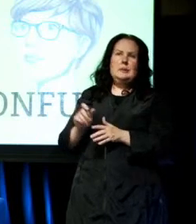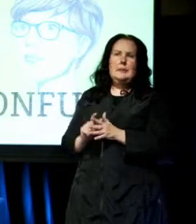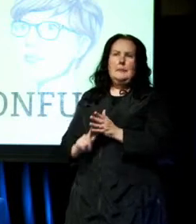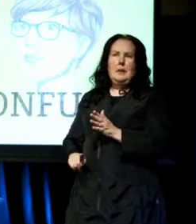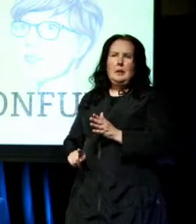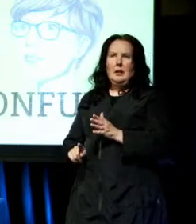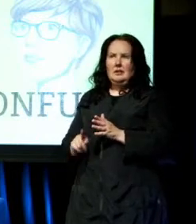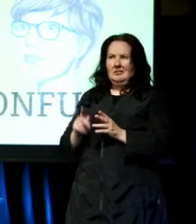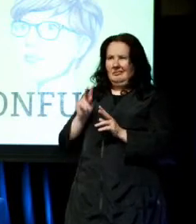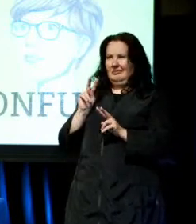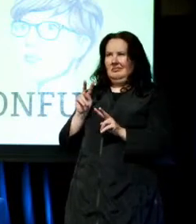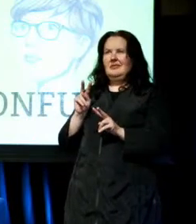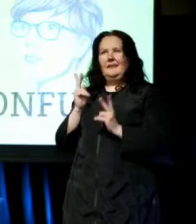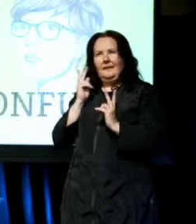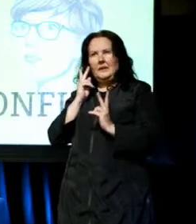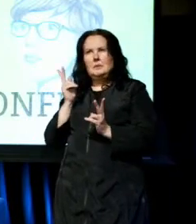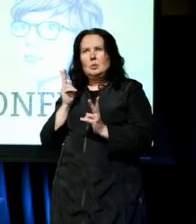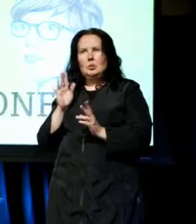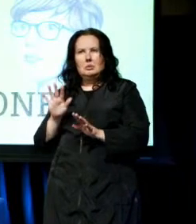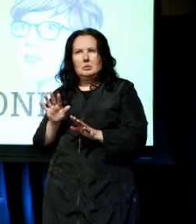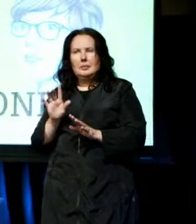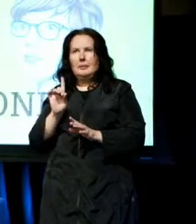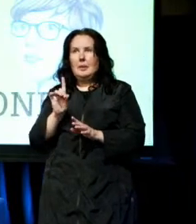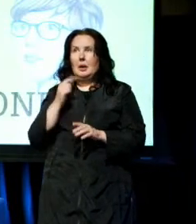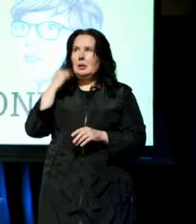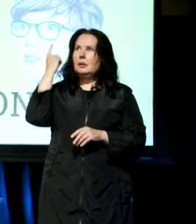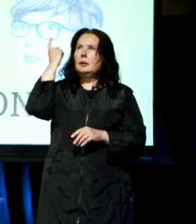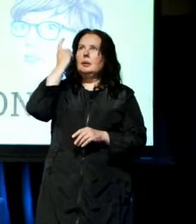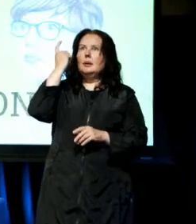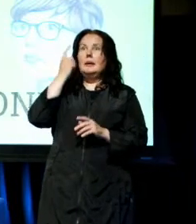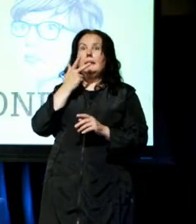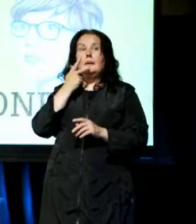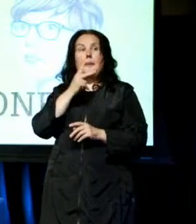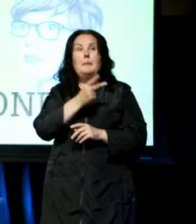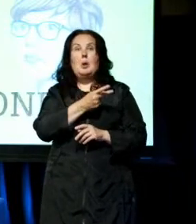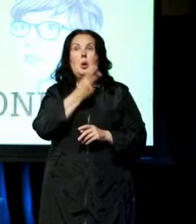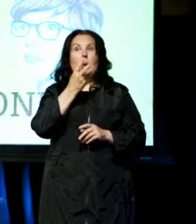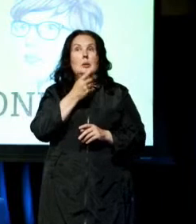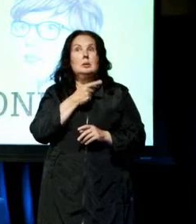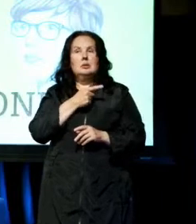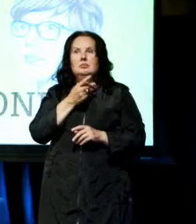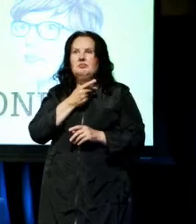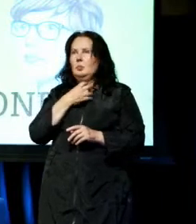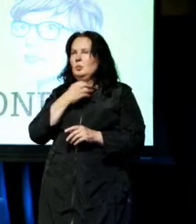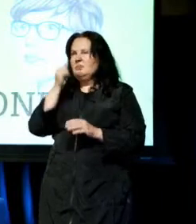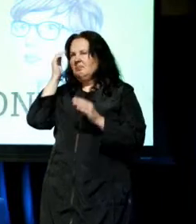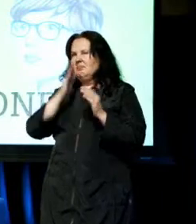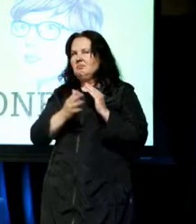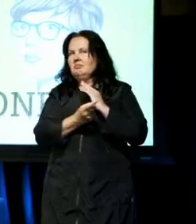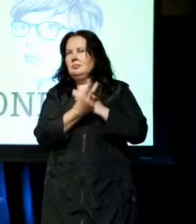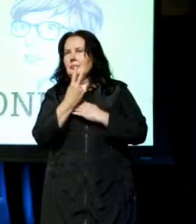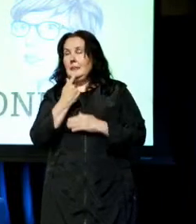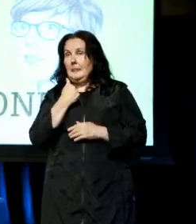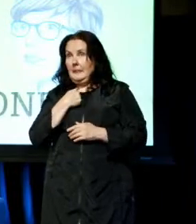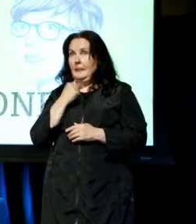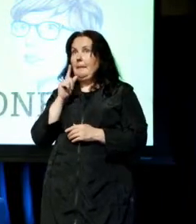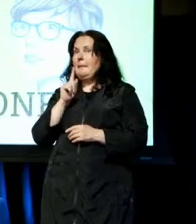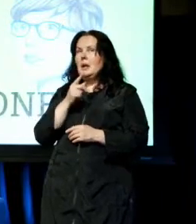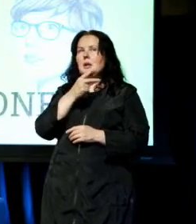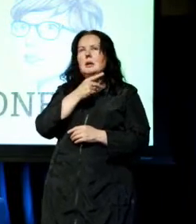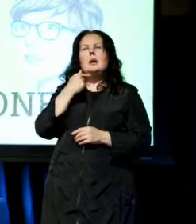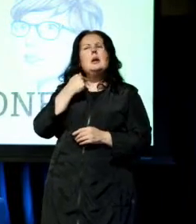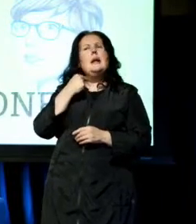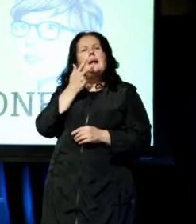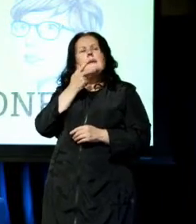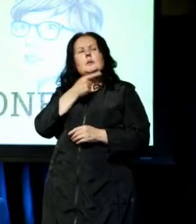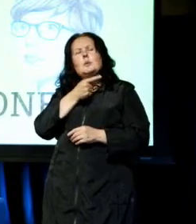mean, I wonder if, like, there would, if you both think you've more experience than I am in this, but like, do you think that if we have more